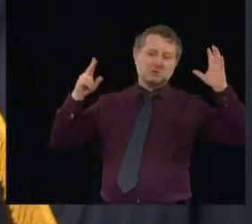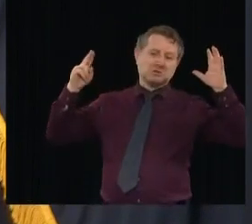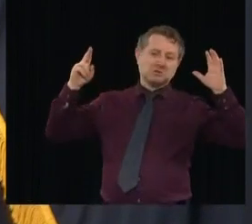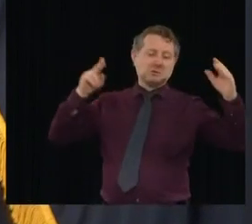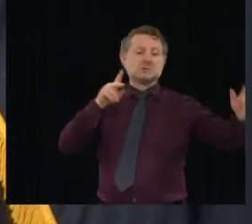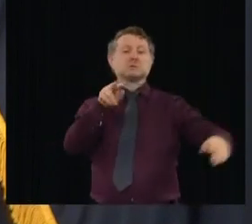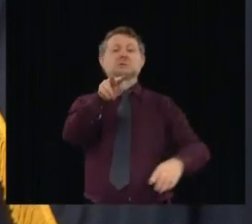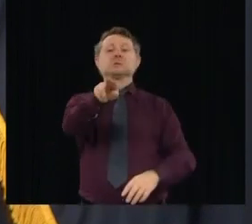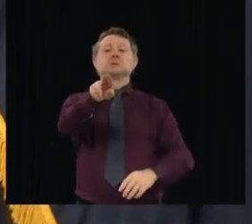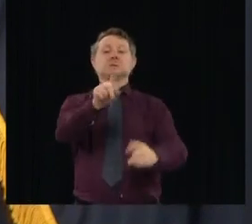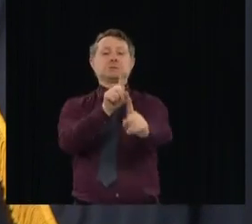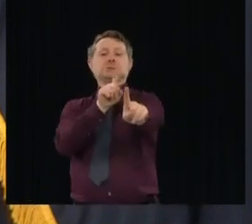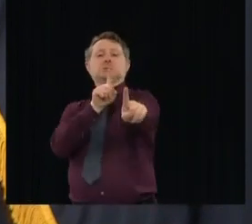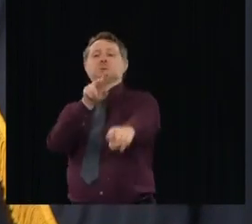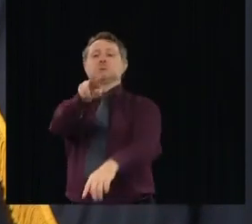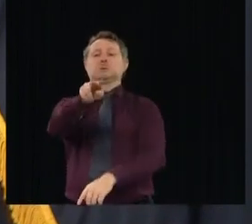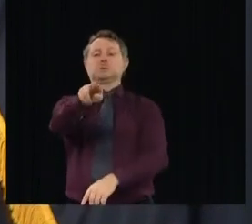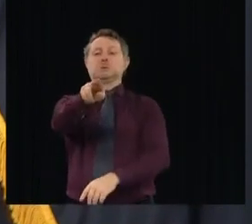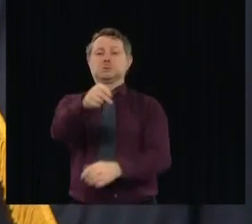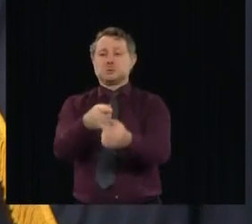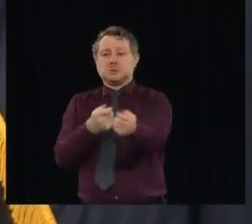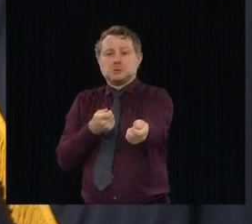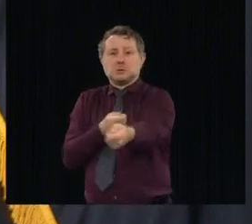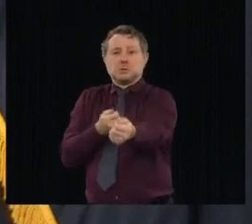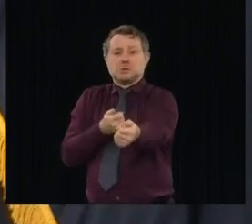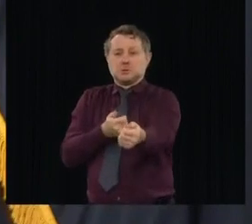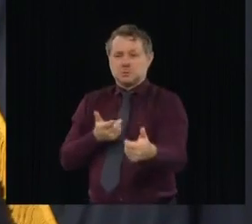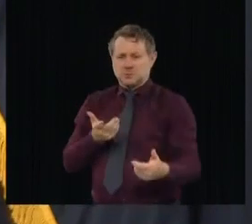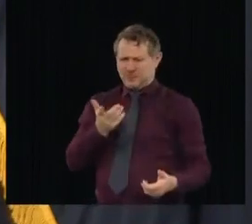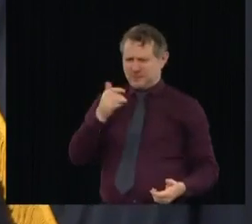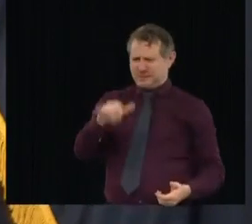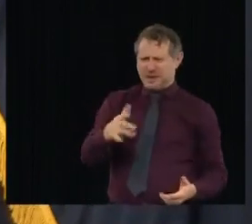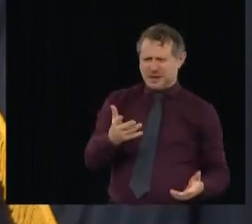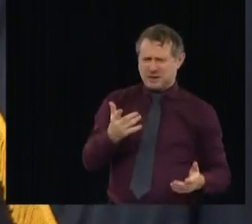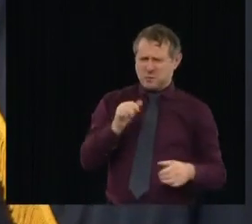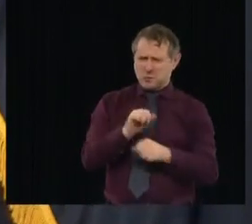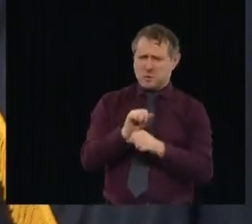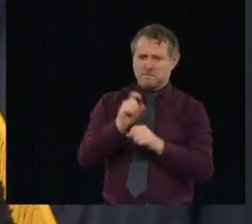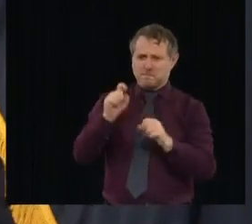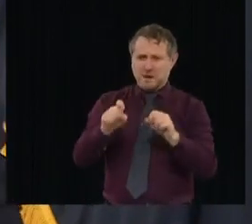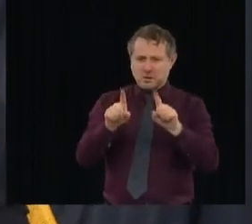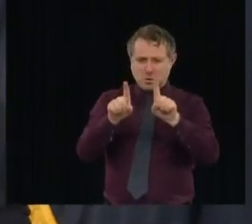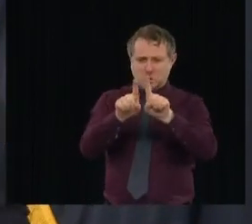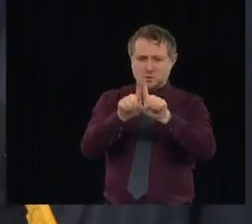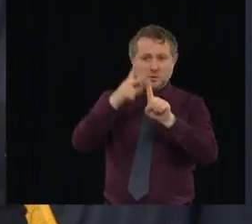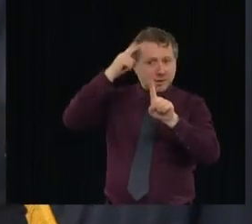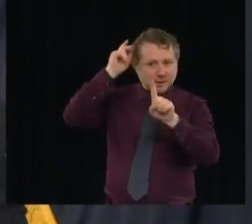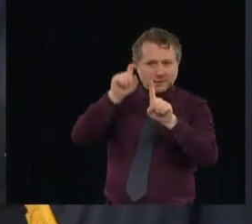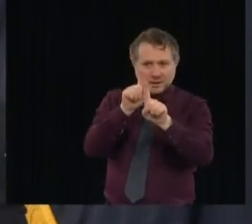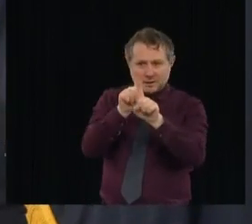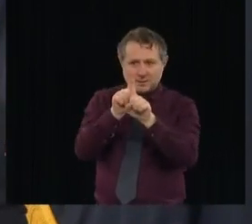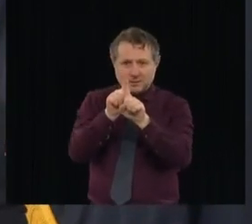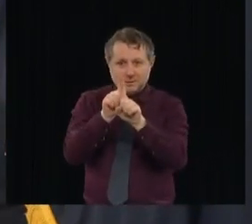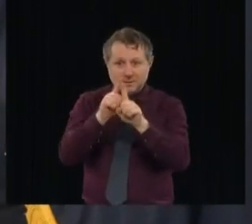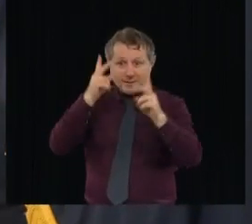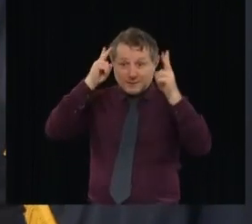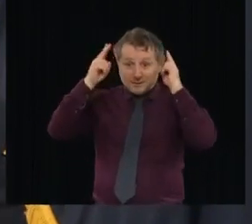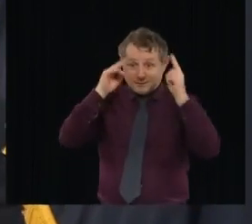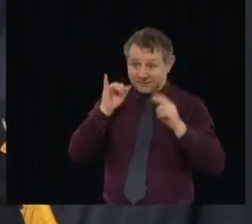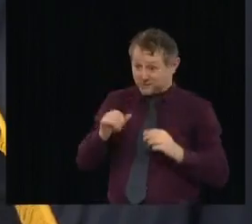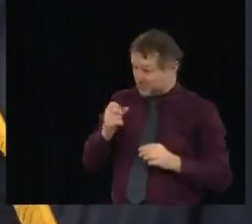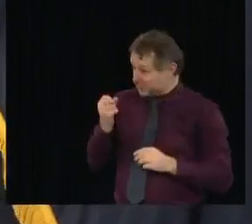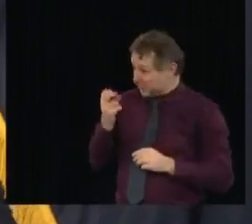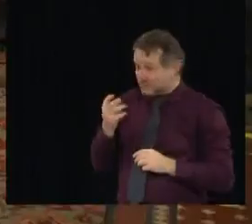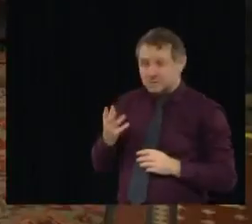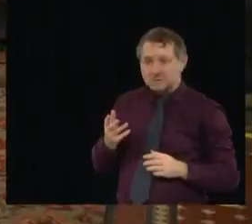that is, by definition, an up-close and personal occupation. But hairstyling is in phase 2. Right now, we